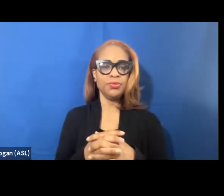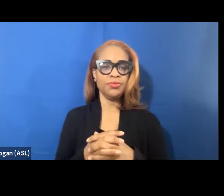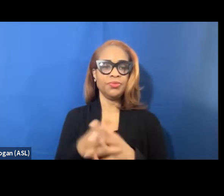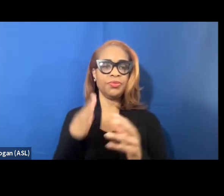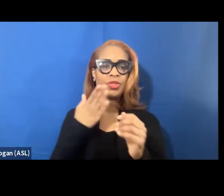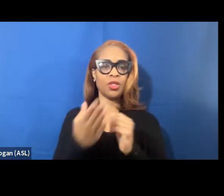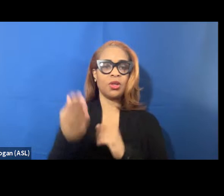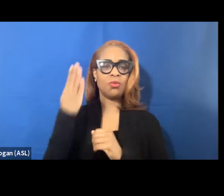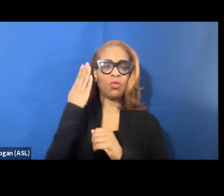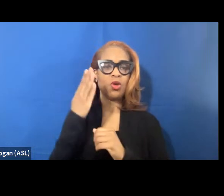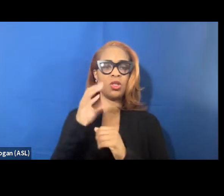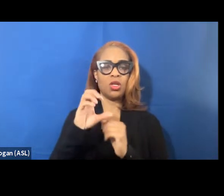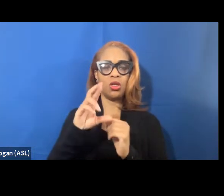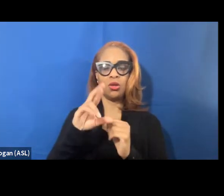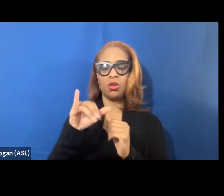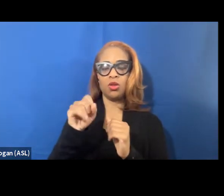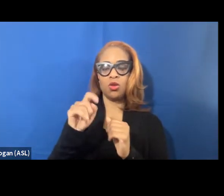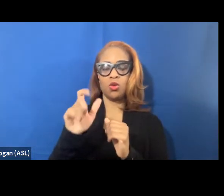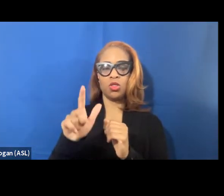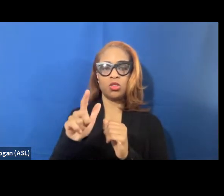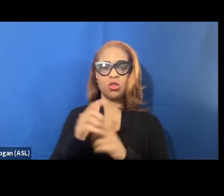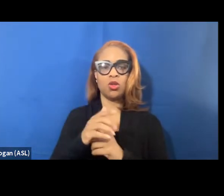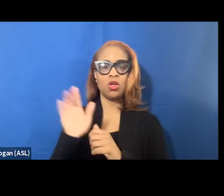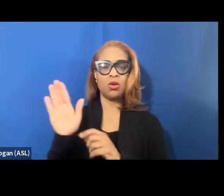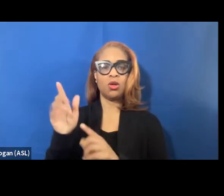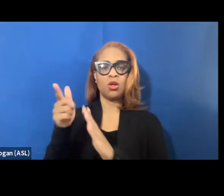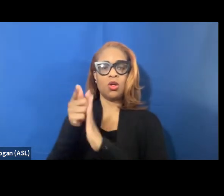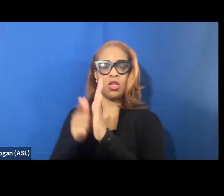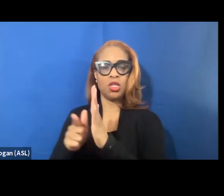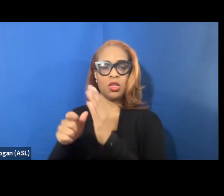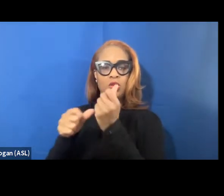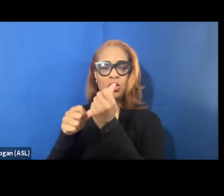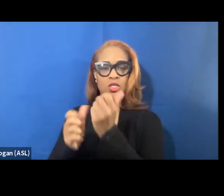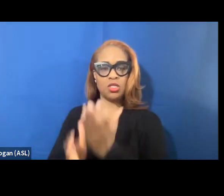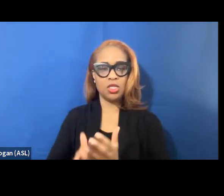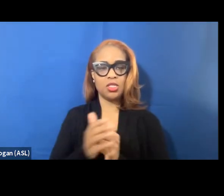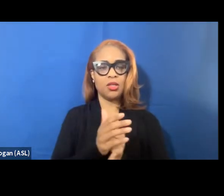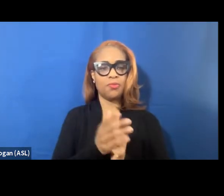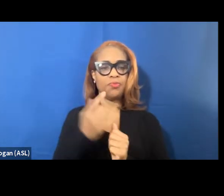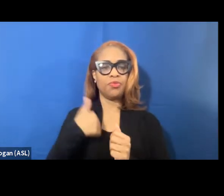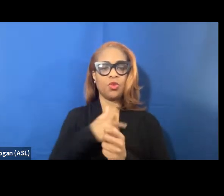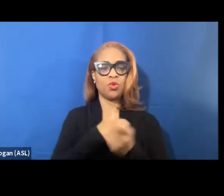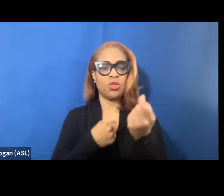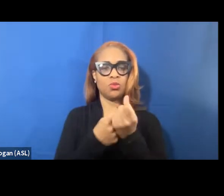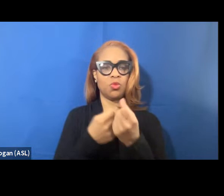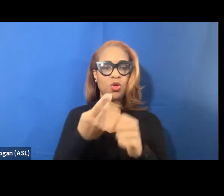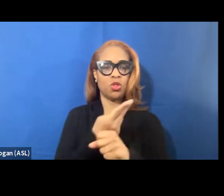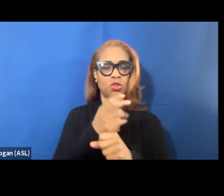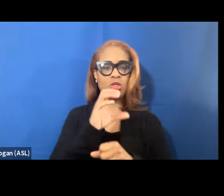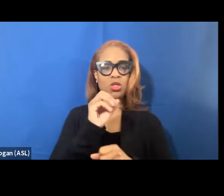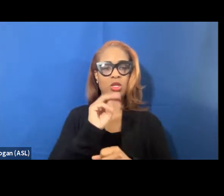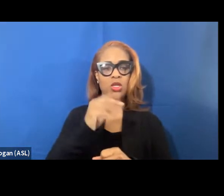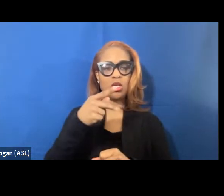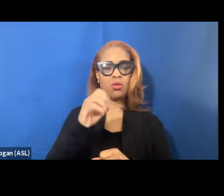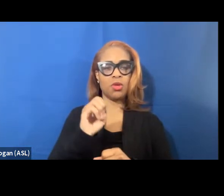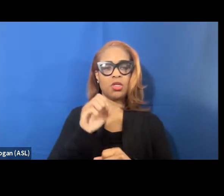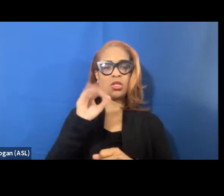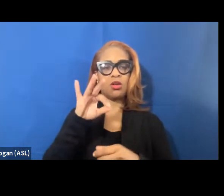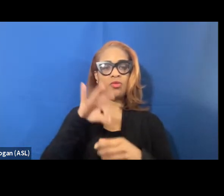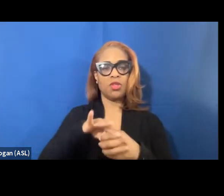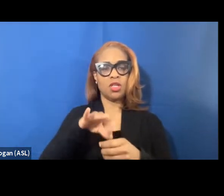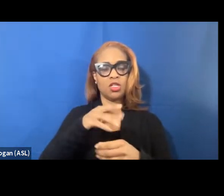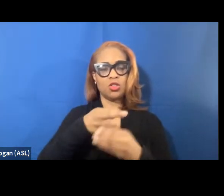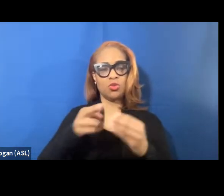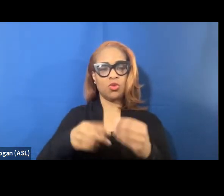good morning i'm crystal boyd and i'm sarah howard's legal assistant we support using a composite of election results to check